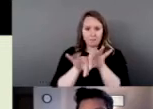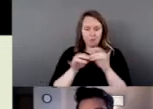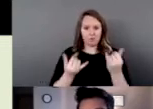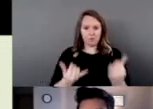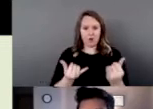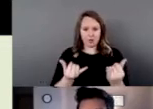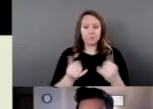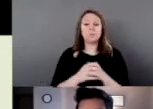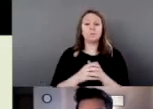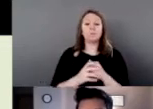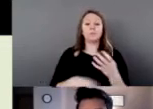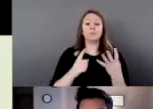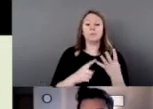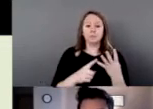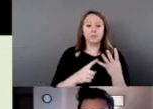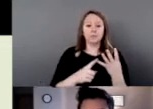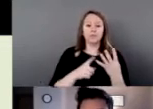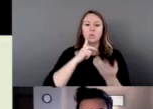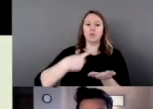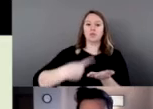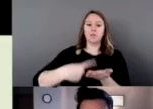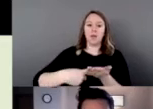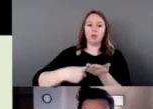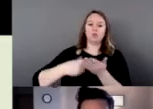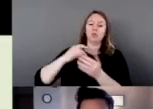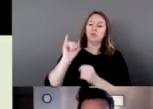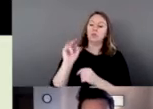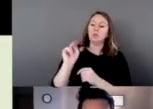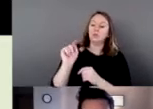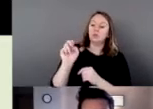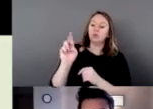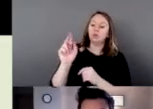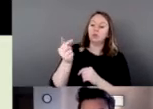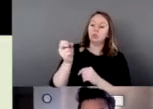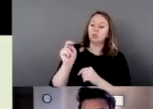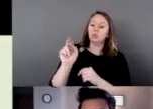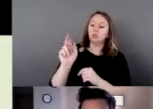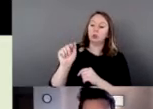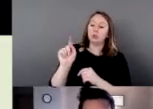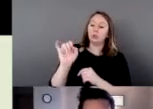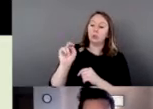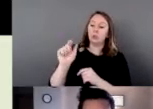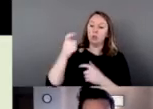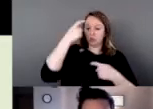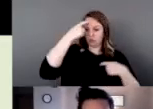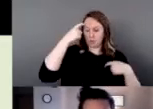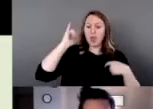talk about intergenerational trauma. This is how trauma is passed down from generation to generation and why it still exists